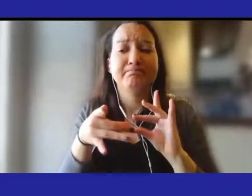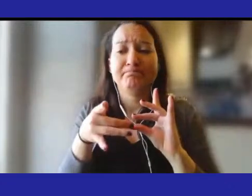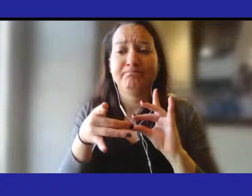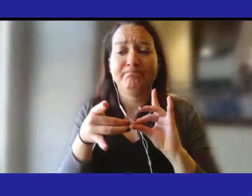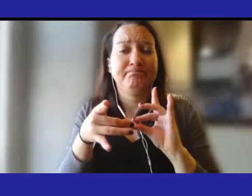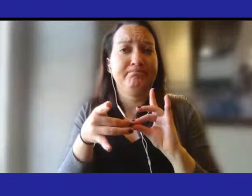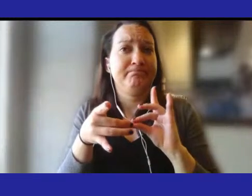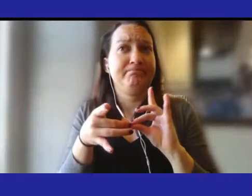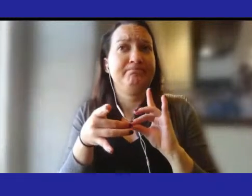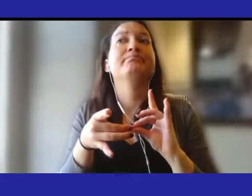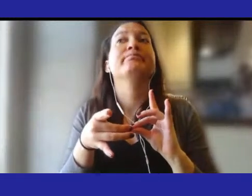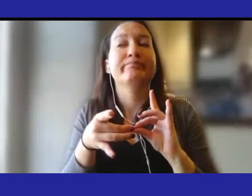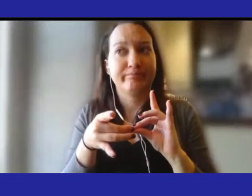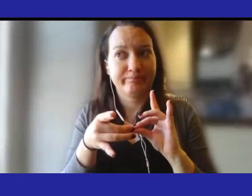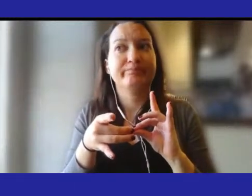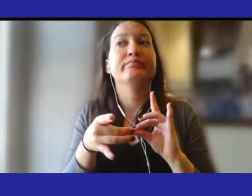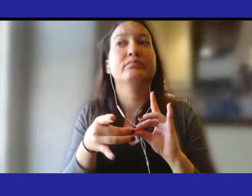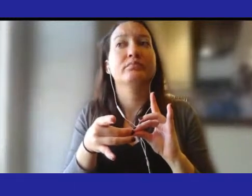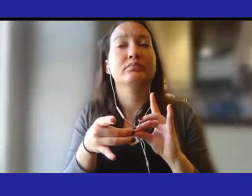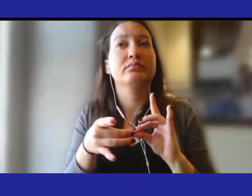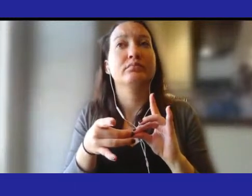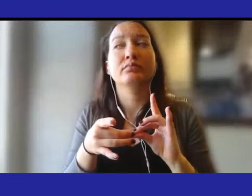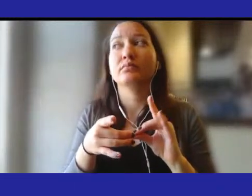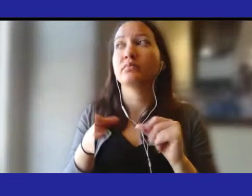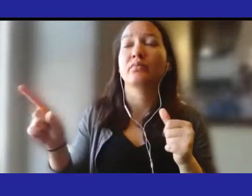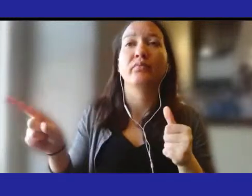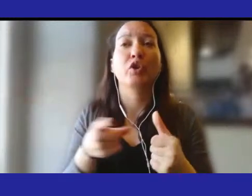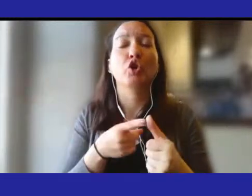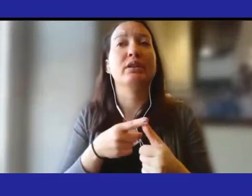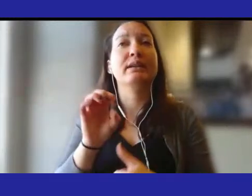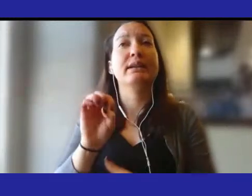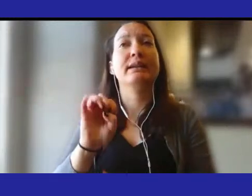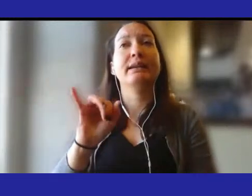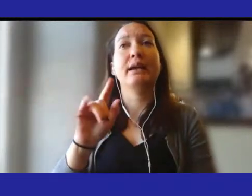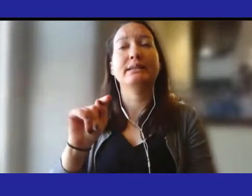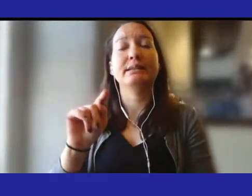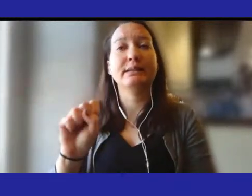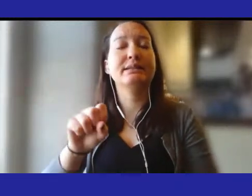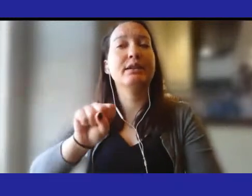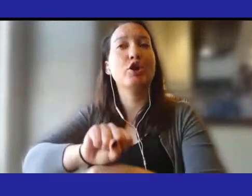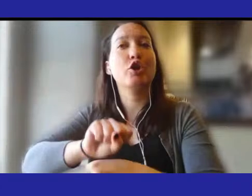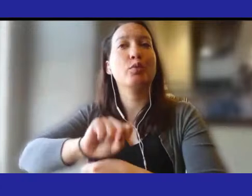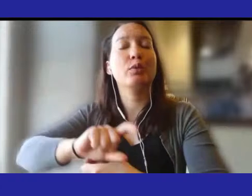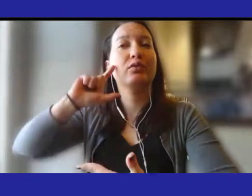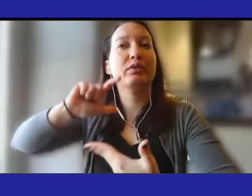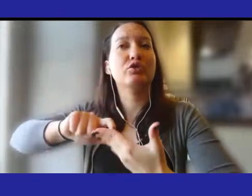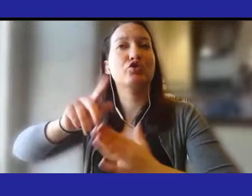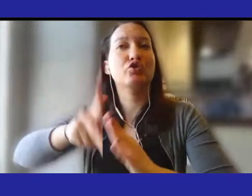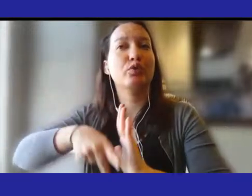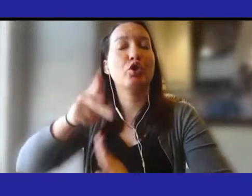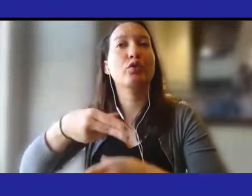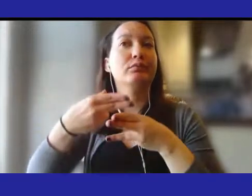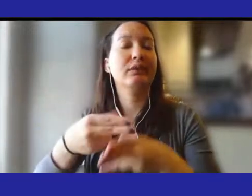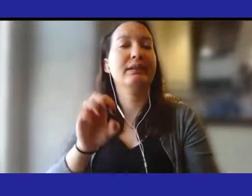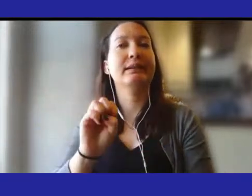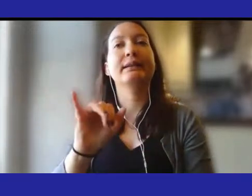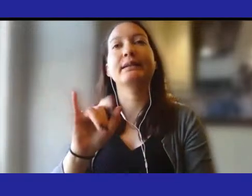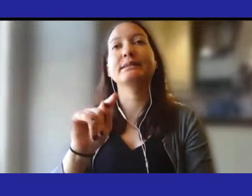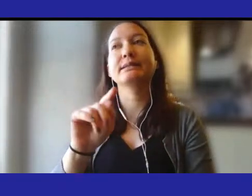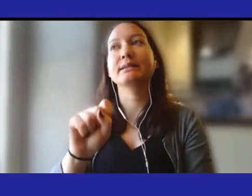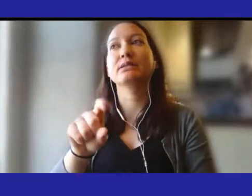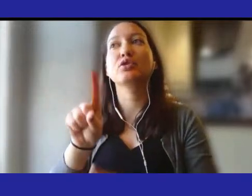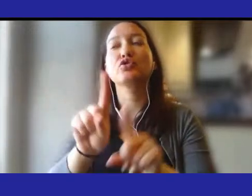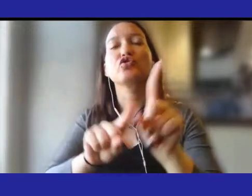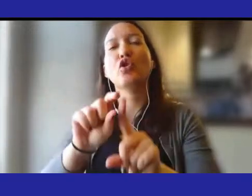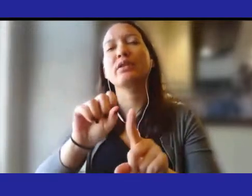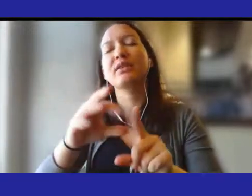we have inaugural EITS Employee Recognition Program. It's called the EITS Stars of Excellence. This is the first time